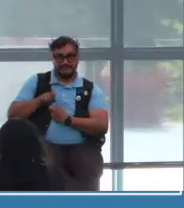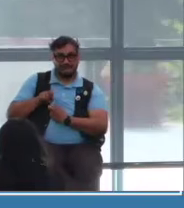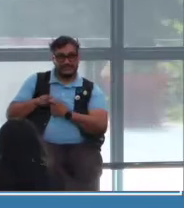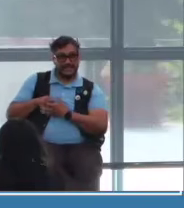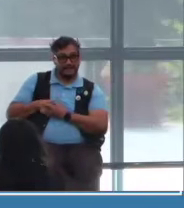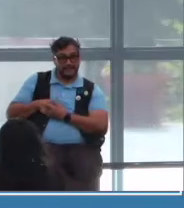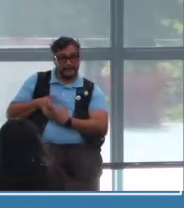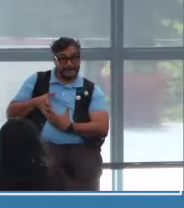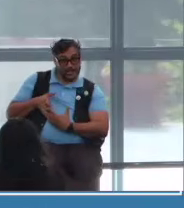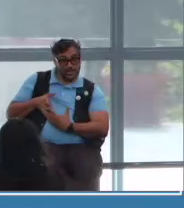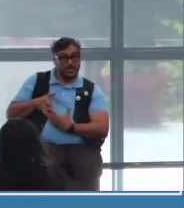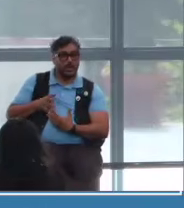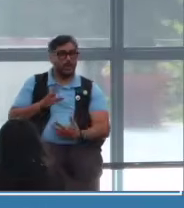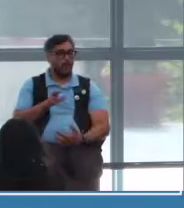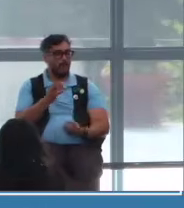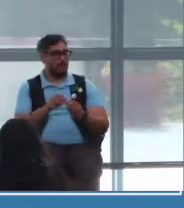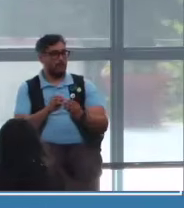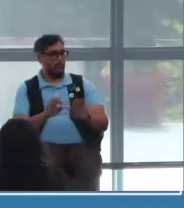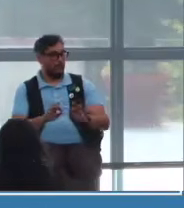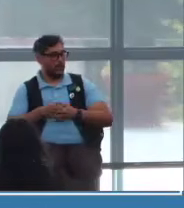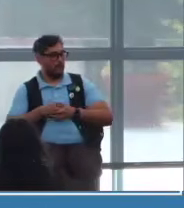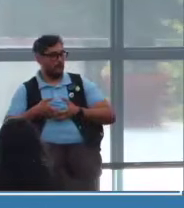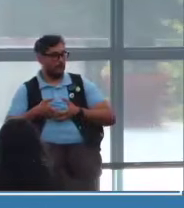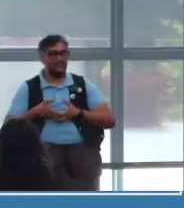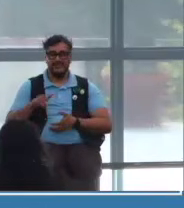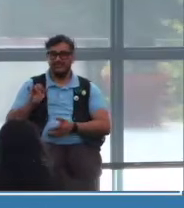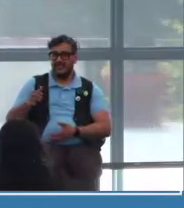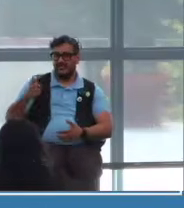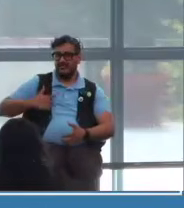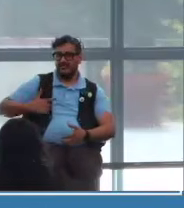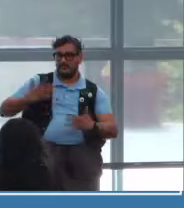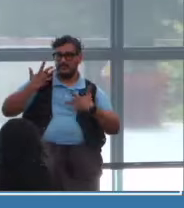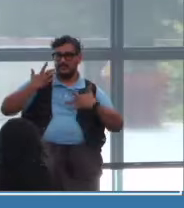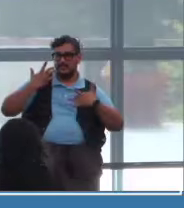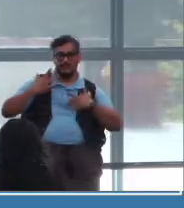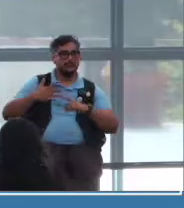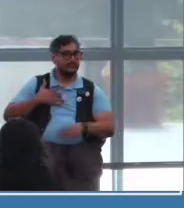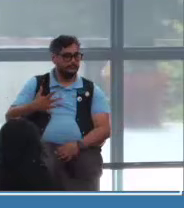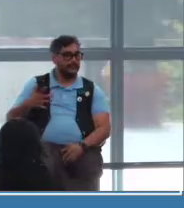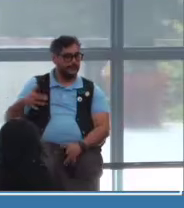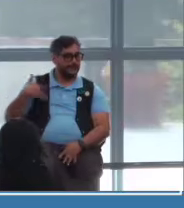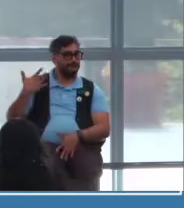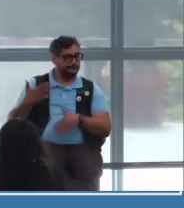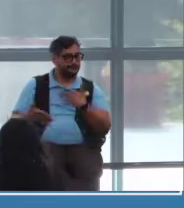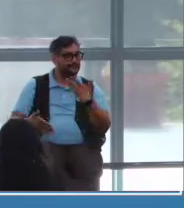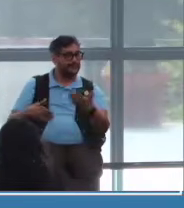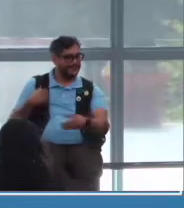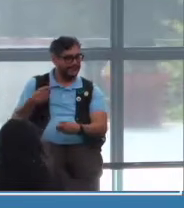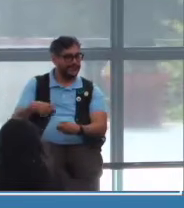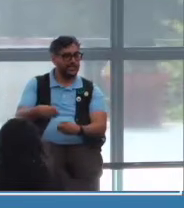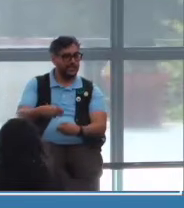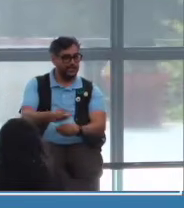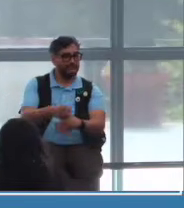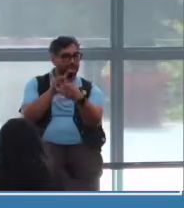be a chronic low-grade inflammation. Interstitial lung disease usually evolves over many years. It's associated